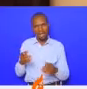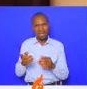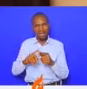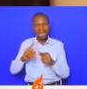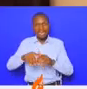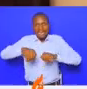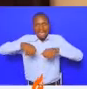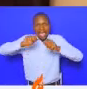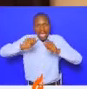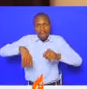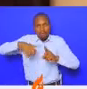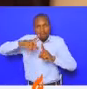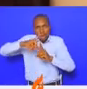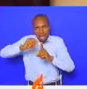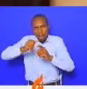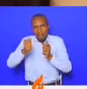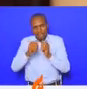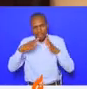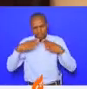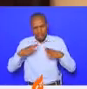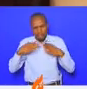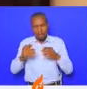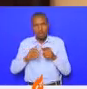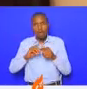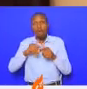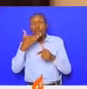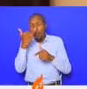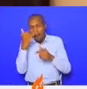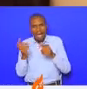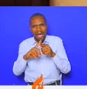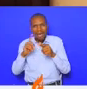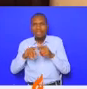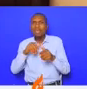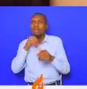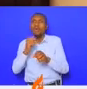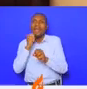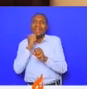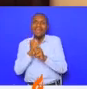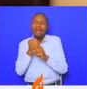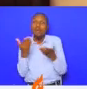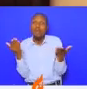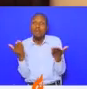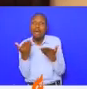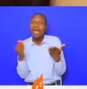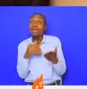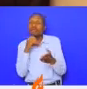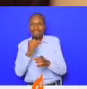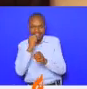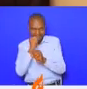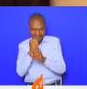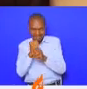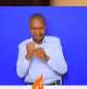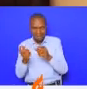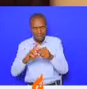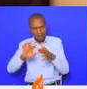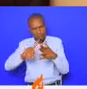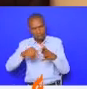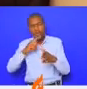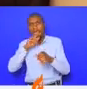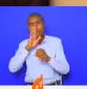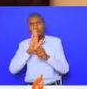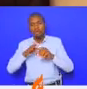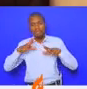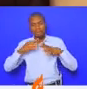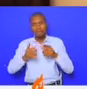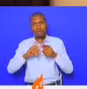to explain to our people why we have not implemented or why we have not done what we promised. And Mr. Speaker,